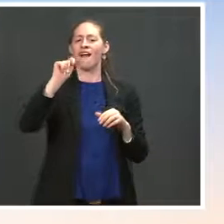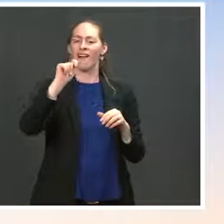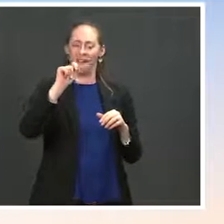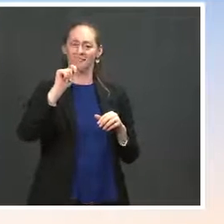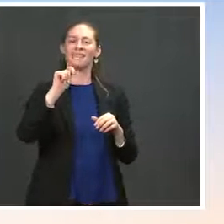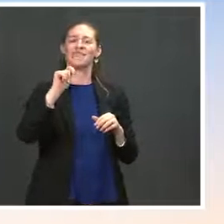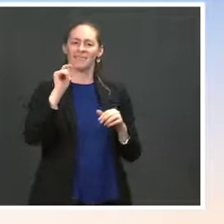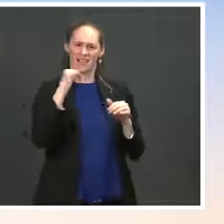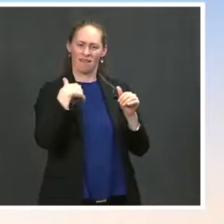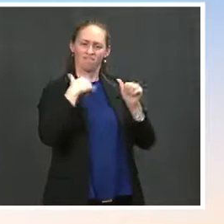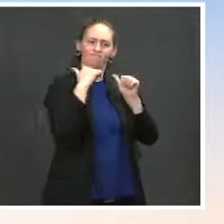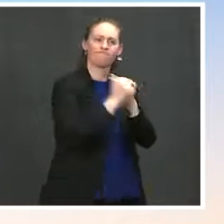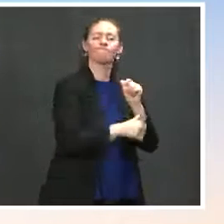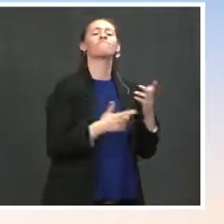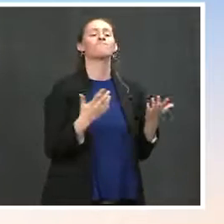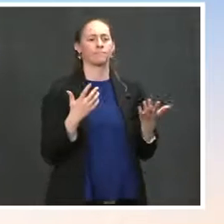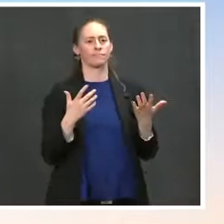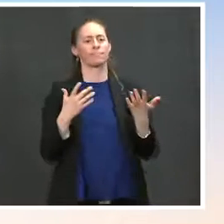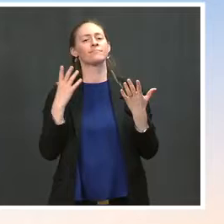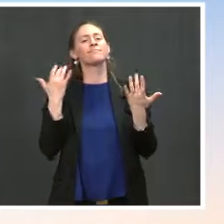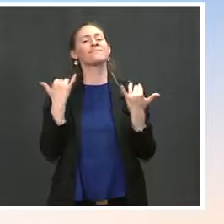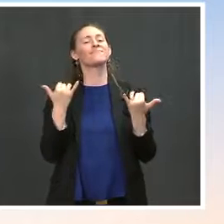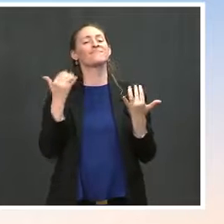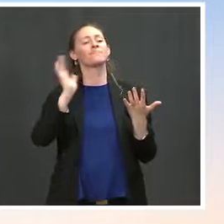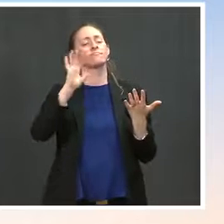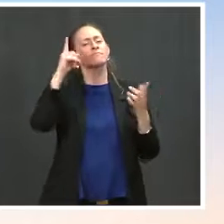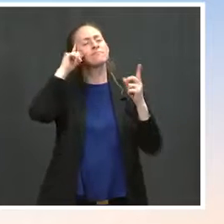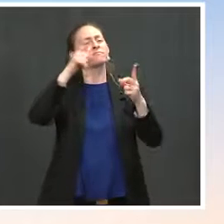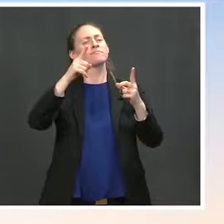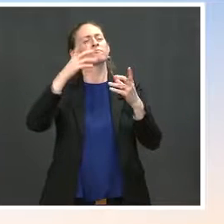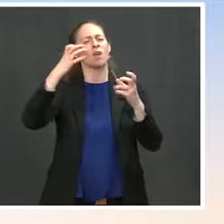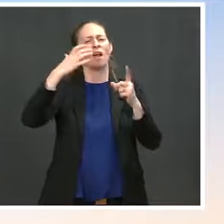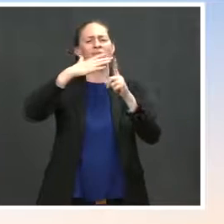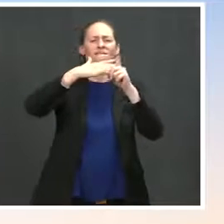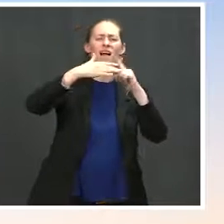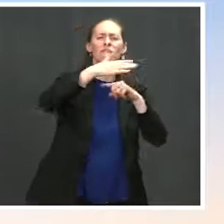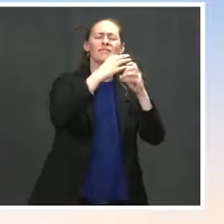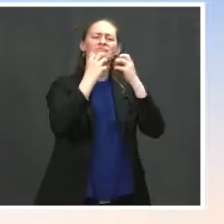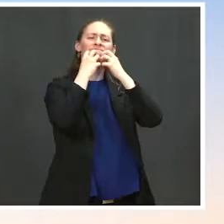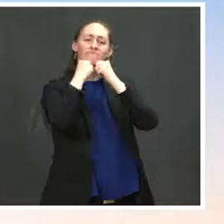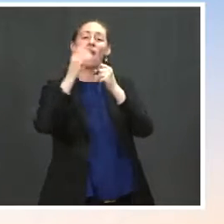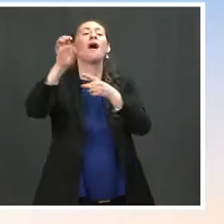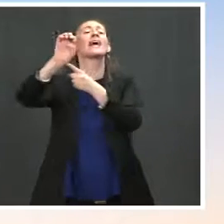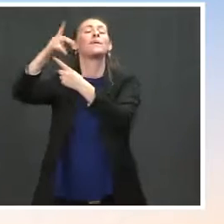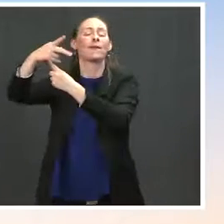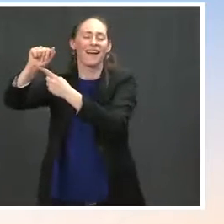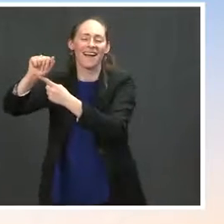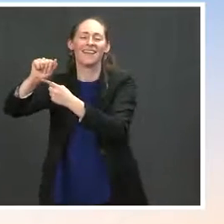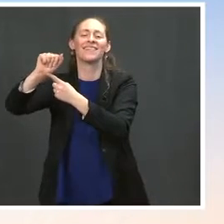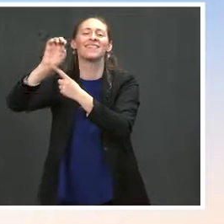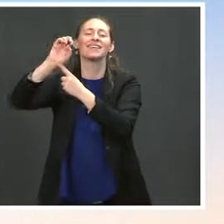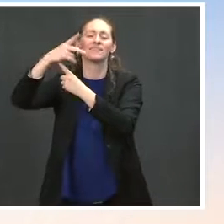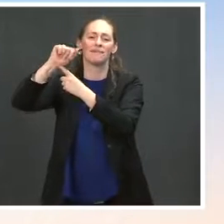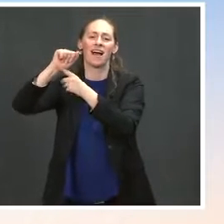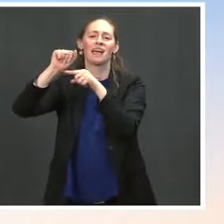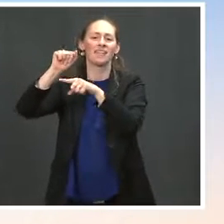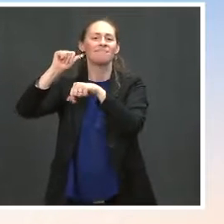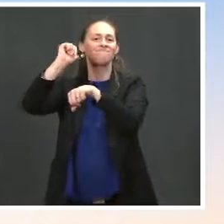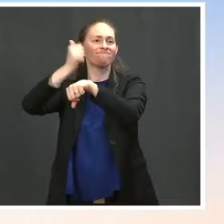and we created the Environmental Protection Agency for our country. It all happened, folks, back then. Richard Nixon signed it into